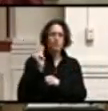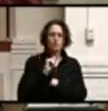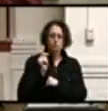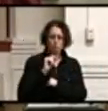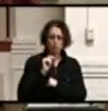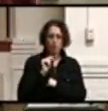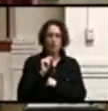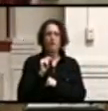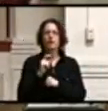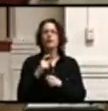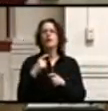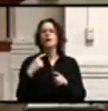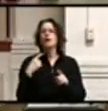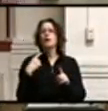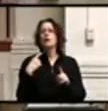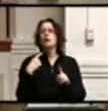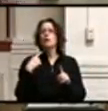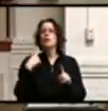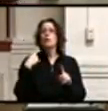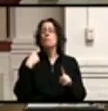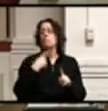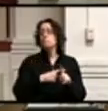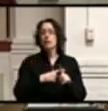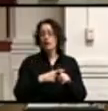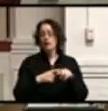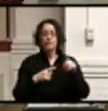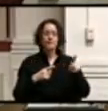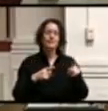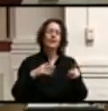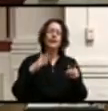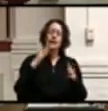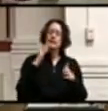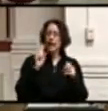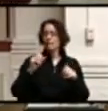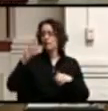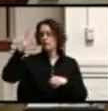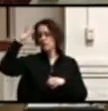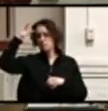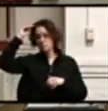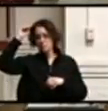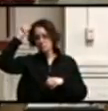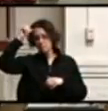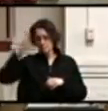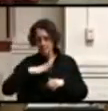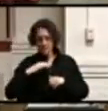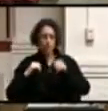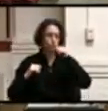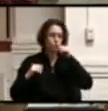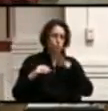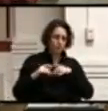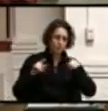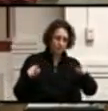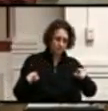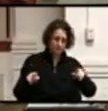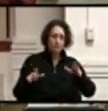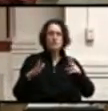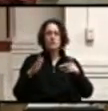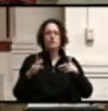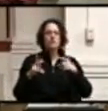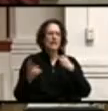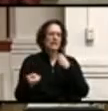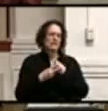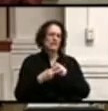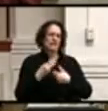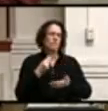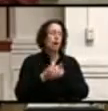ones off the corridor that can be for either gender, so that, again, we don't have to have as many toilet facilities and save some money. There